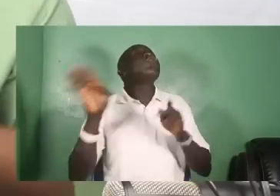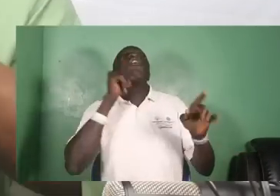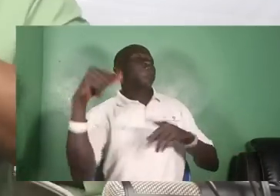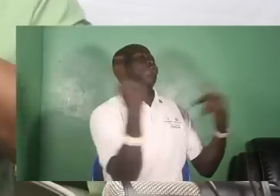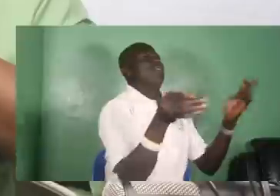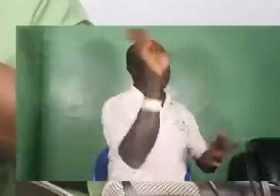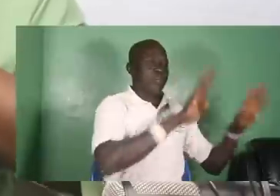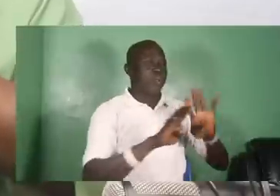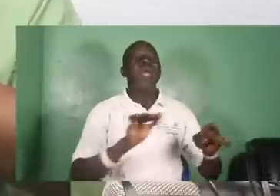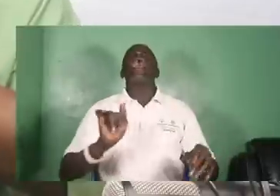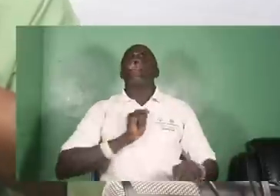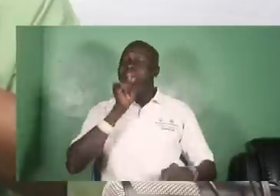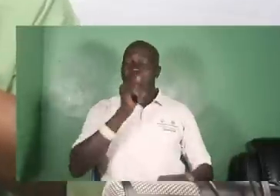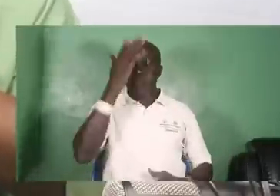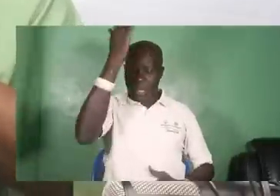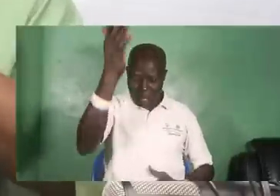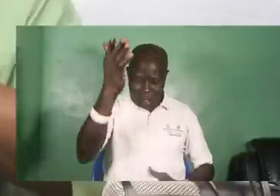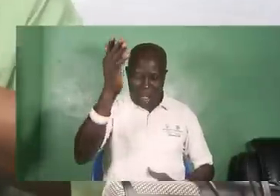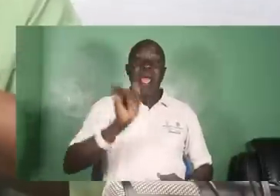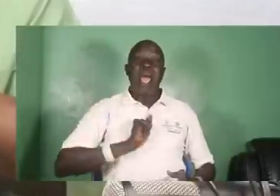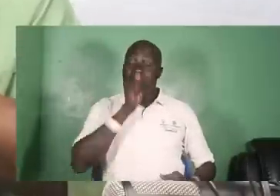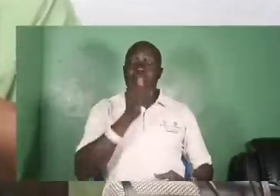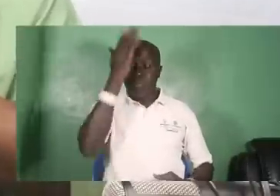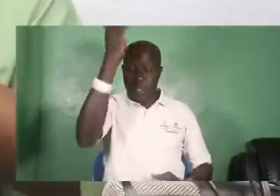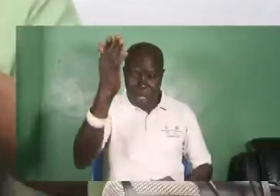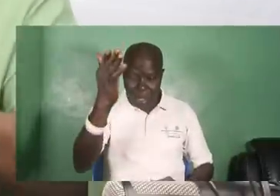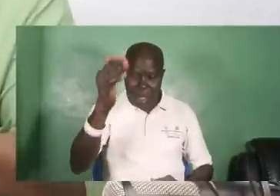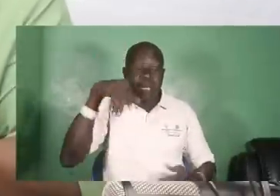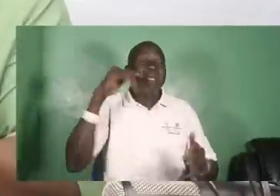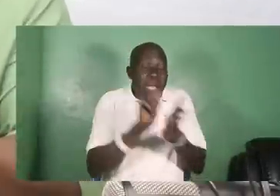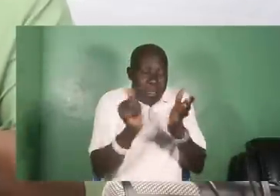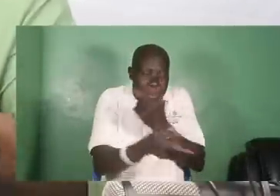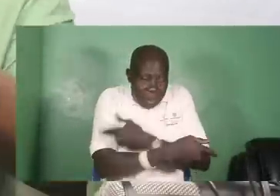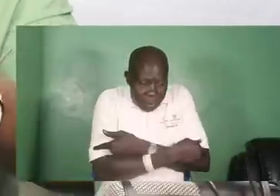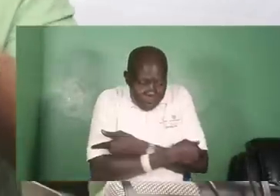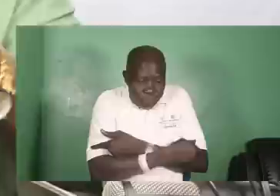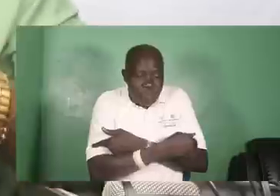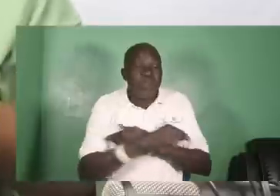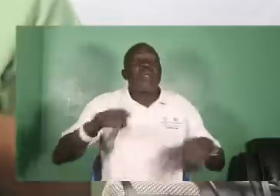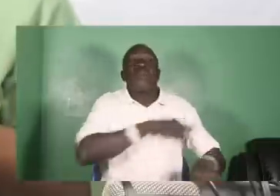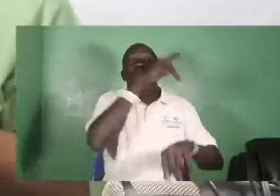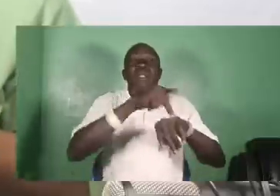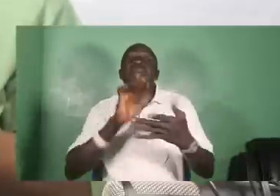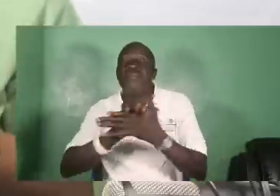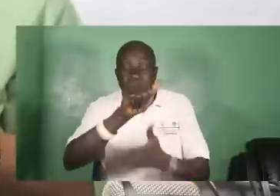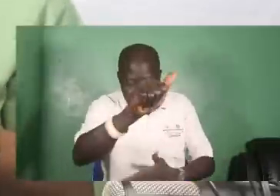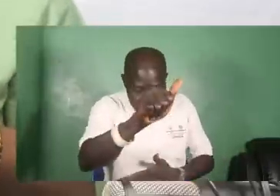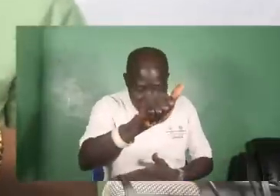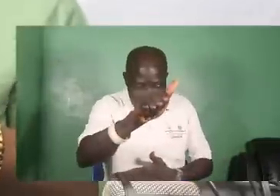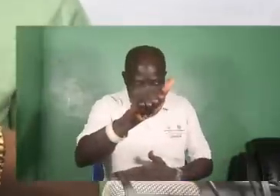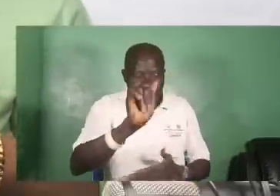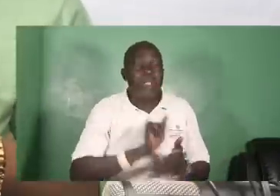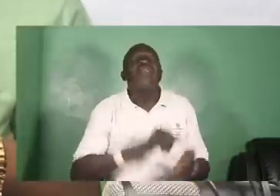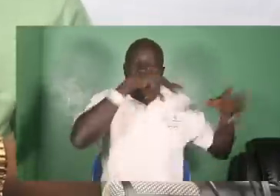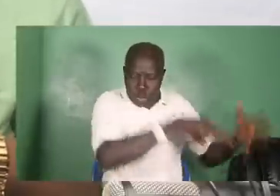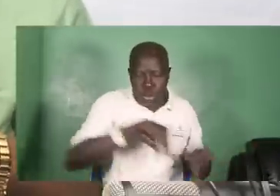kọ́ o. He's not ordinary sea. Èmi ni mo wà mbẹ̀. I am there. Èmi ni mo wà mbẹ̀. I am there. Ní ọjọ́ náà. That day. Pétérù pàápàá gbàgbọ́. Peter himself believed. Ó lè